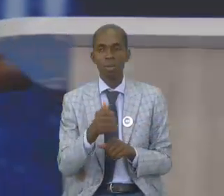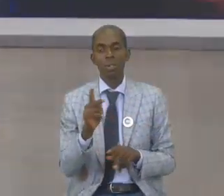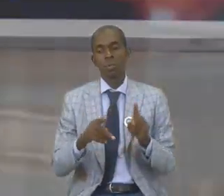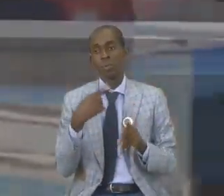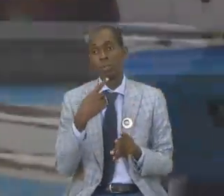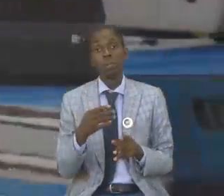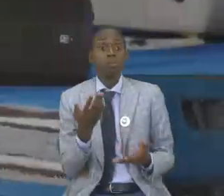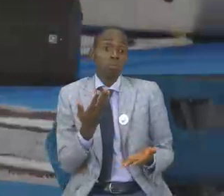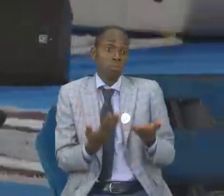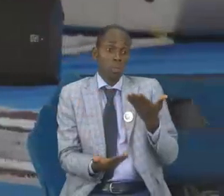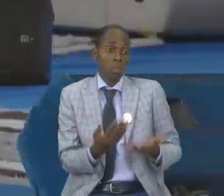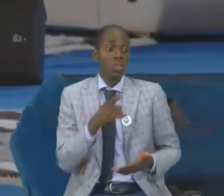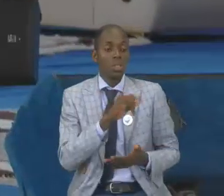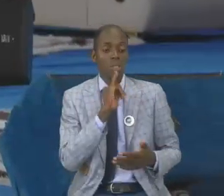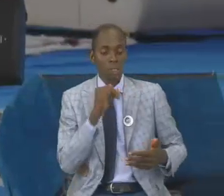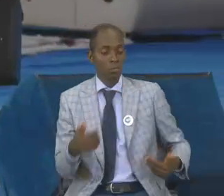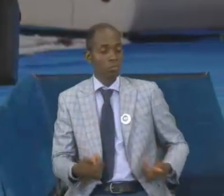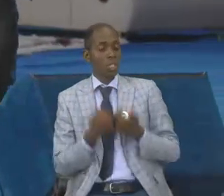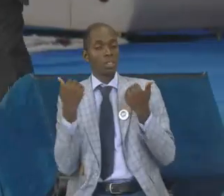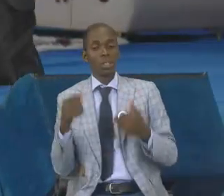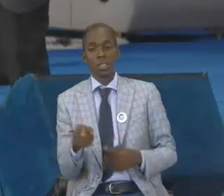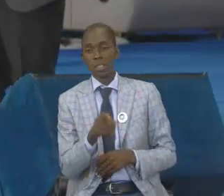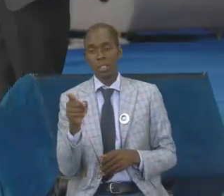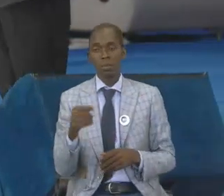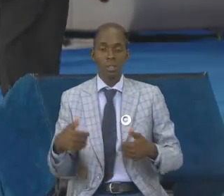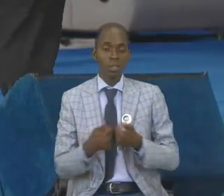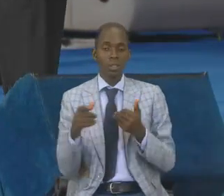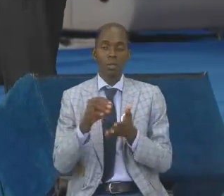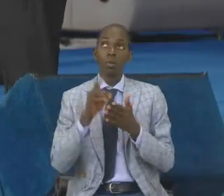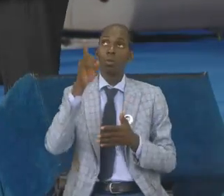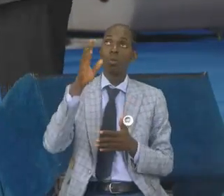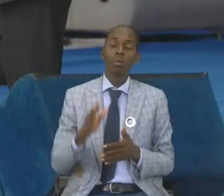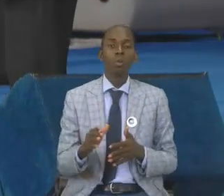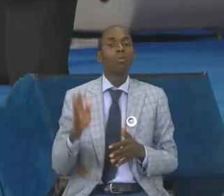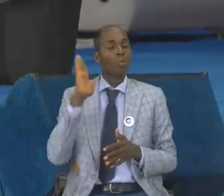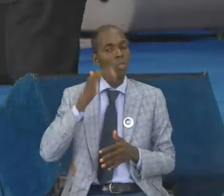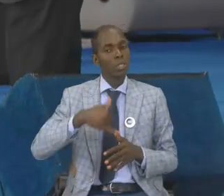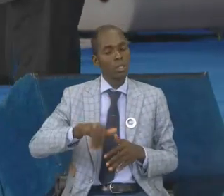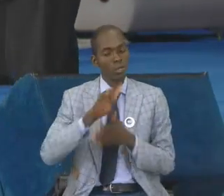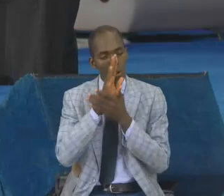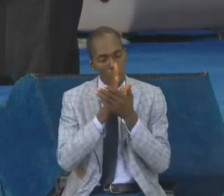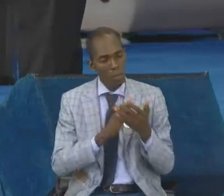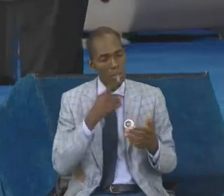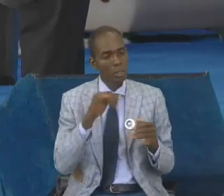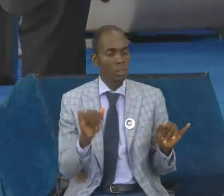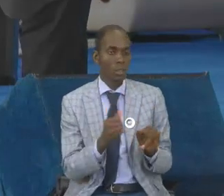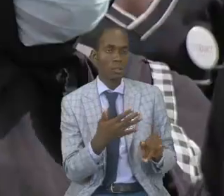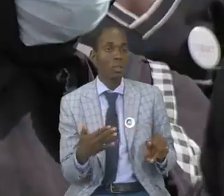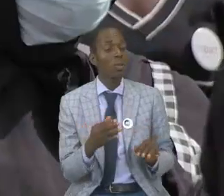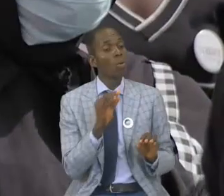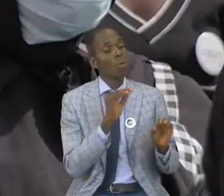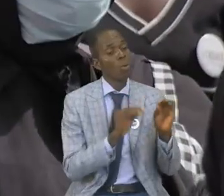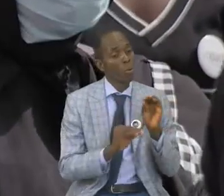is challenging them and he wants to change their conviction, they have to say what everybody says. What do they say? Oh,